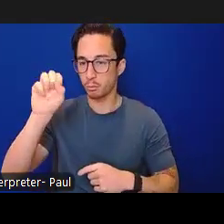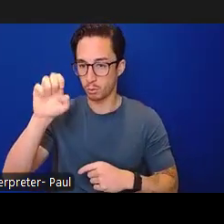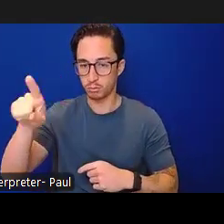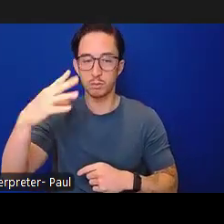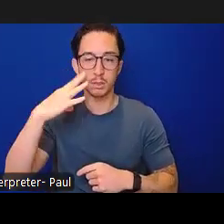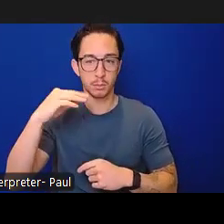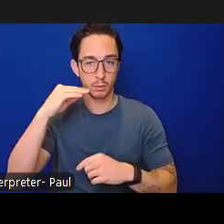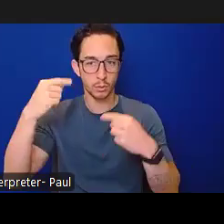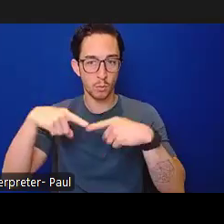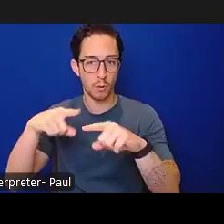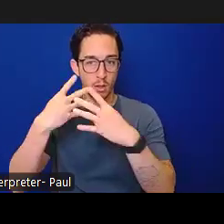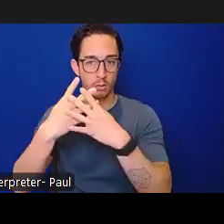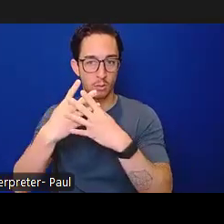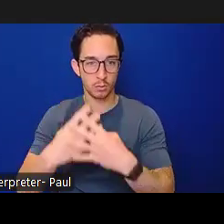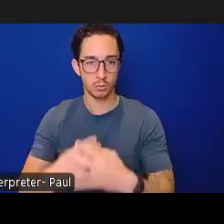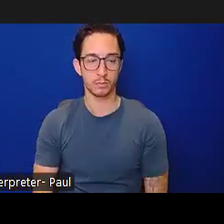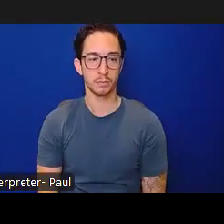incarcerated.